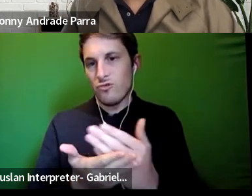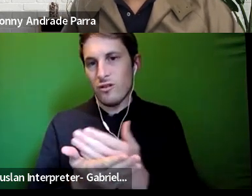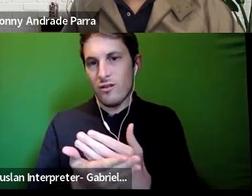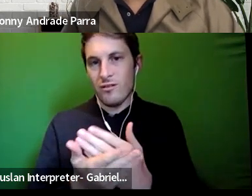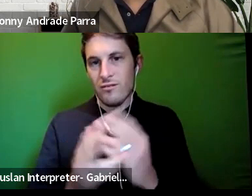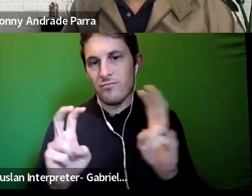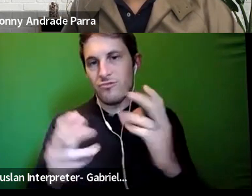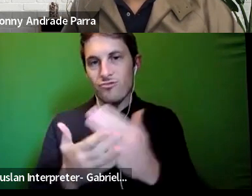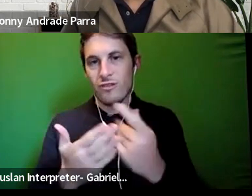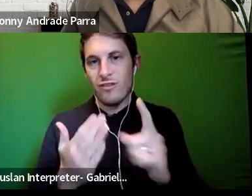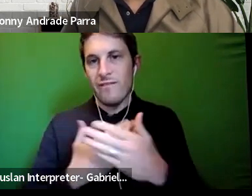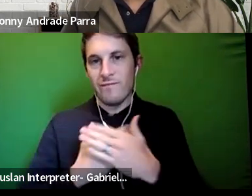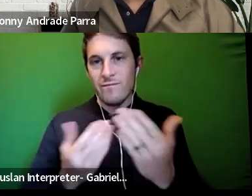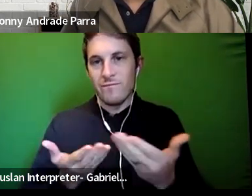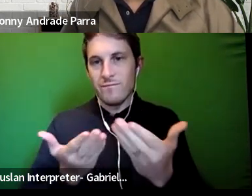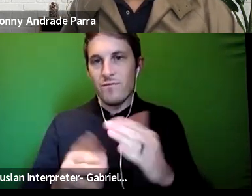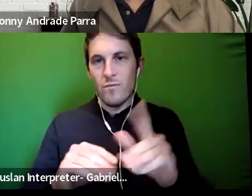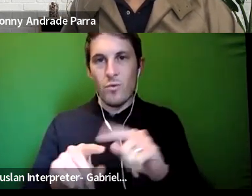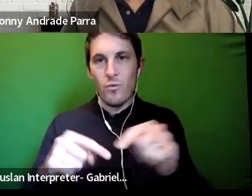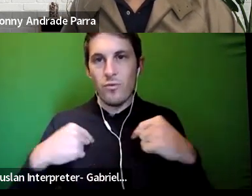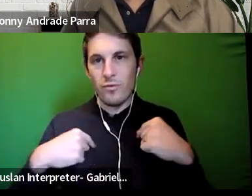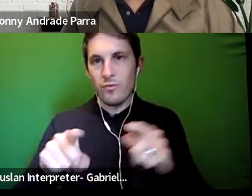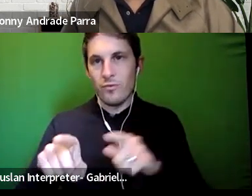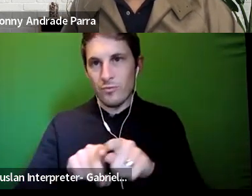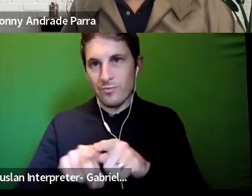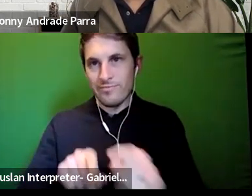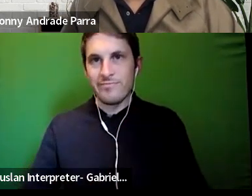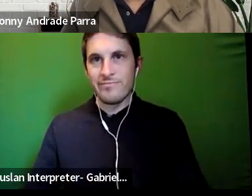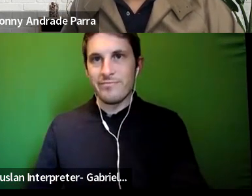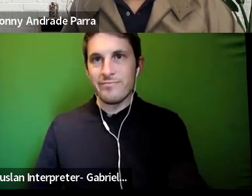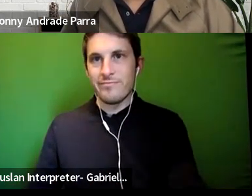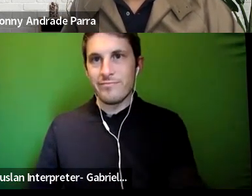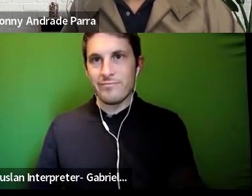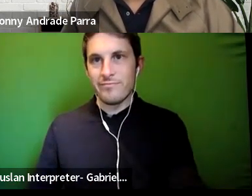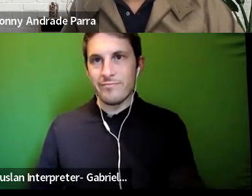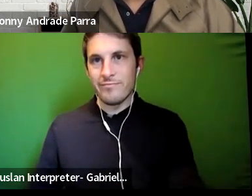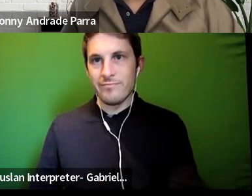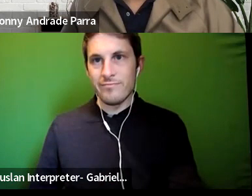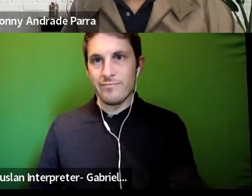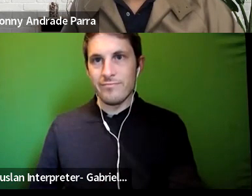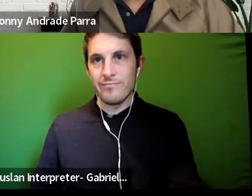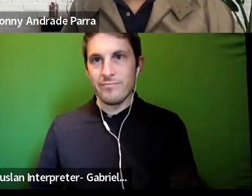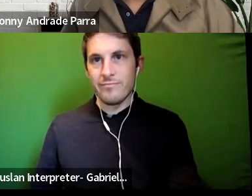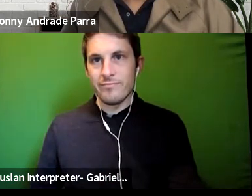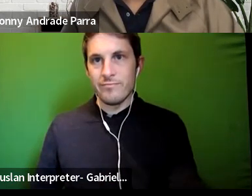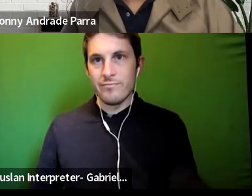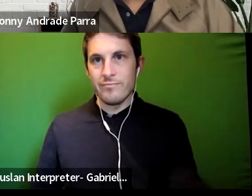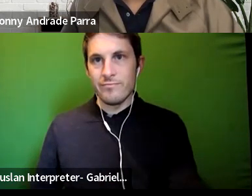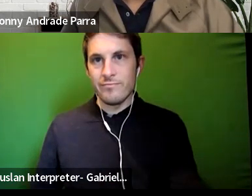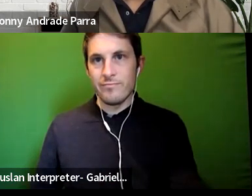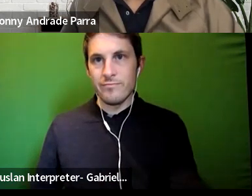in terms of what we have learned. If you create a resource, make sure that it's available for